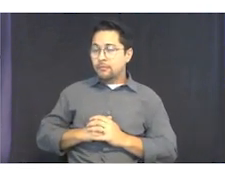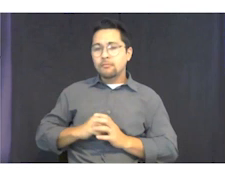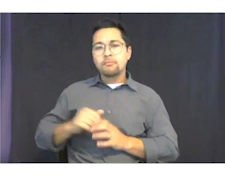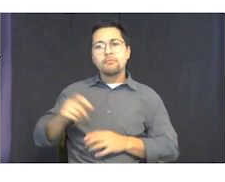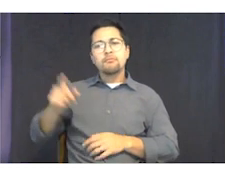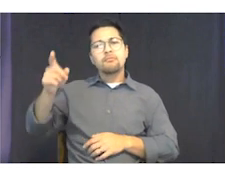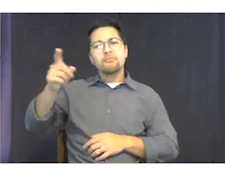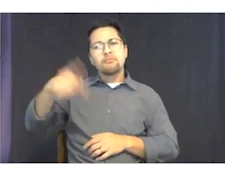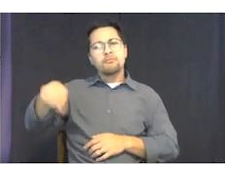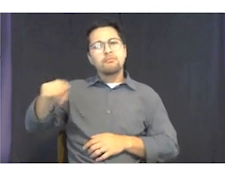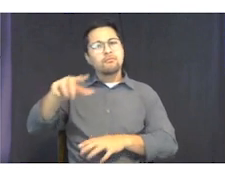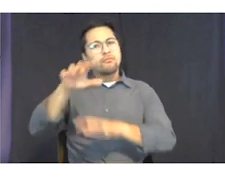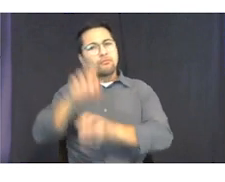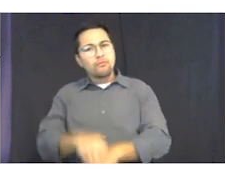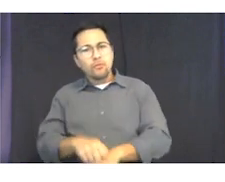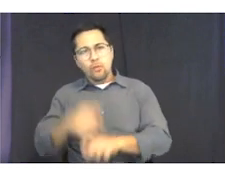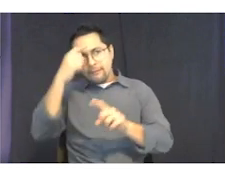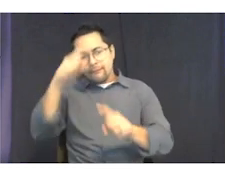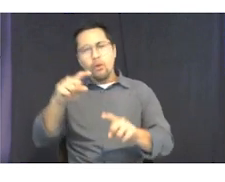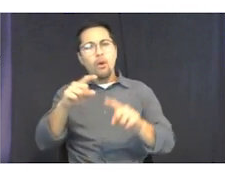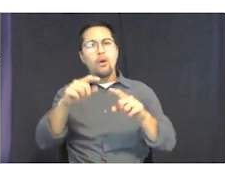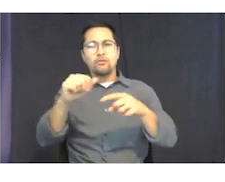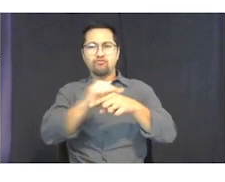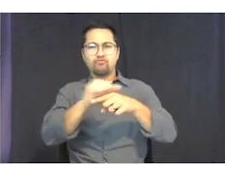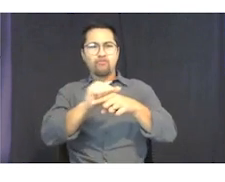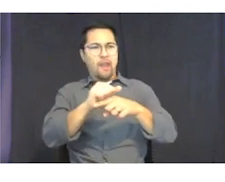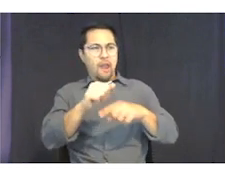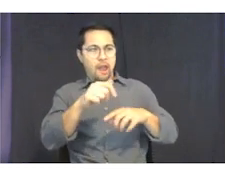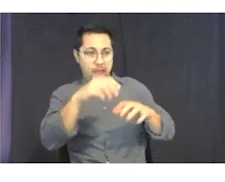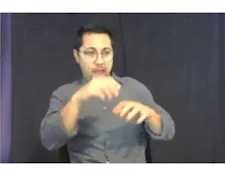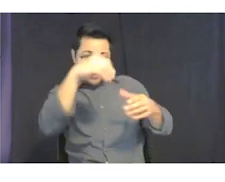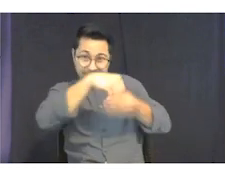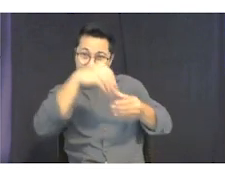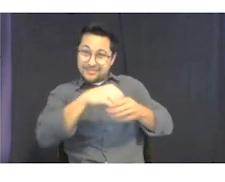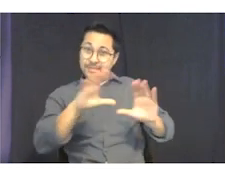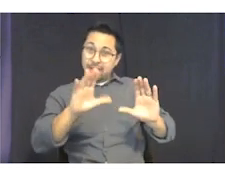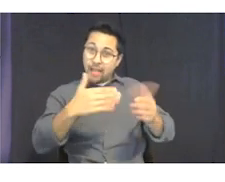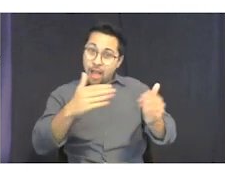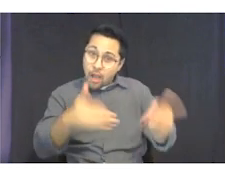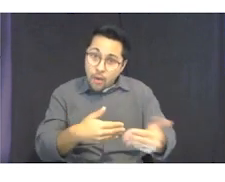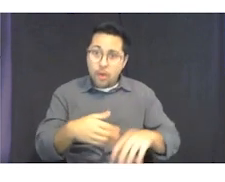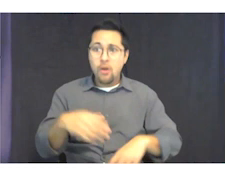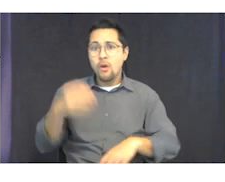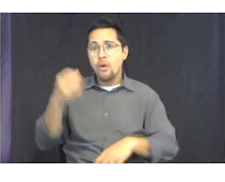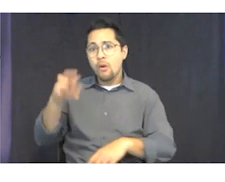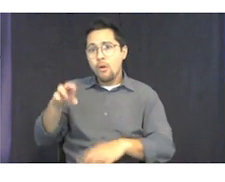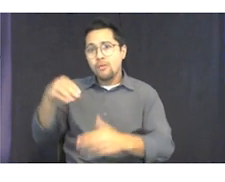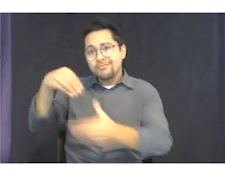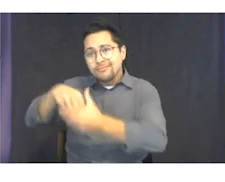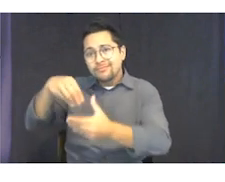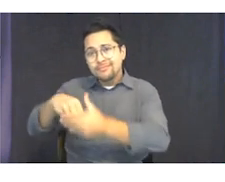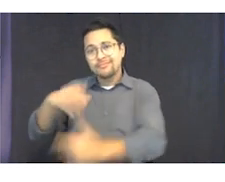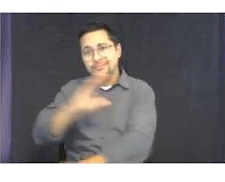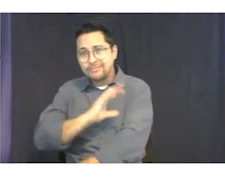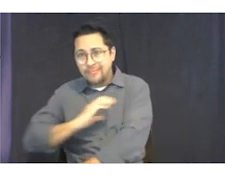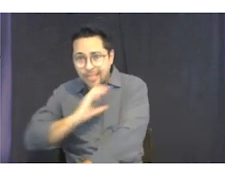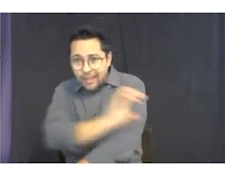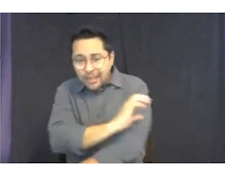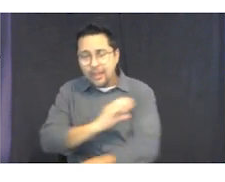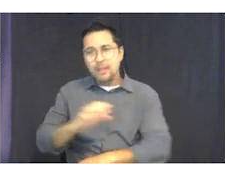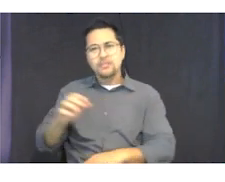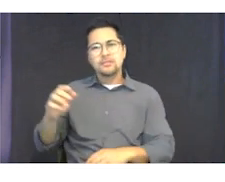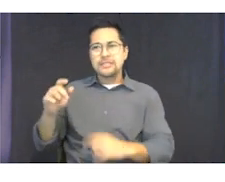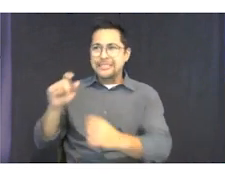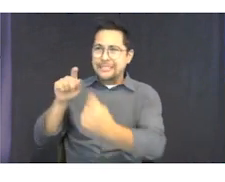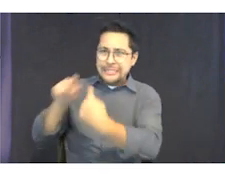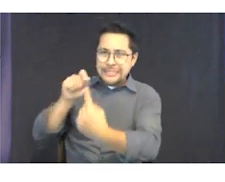used to providing the training in a classroom or in a clinic setting. And they're going back and forth with their